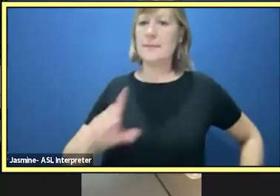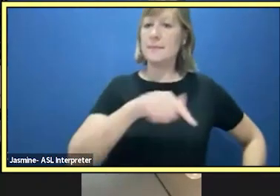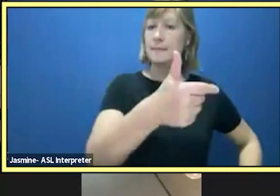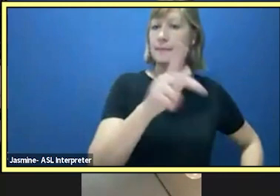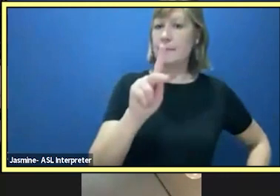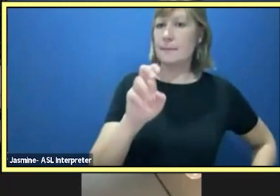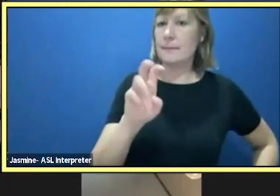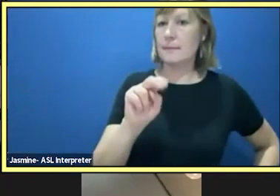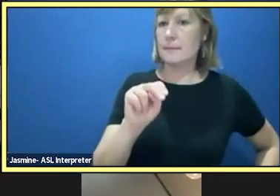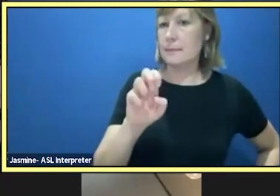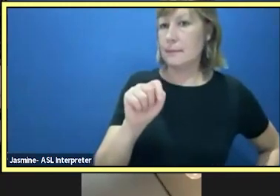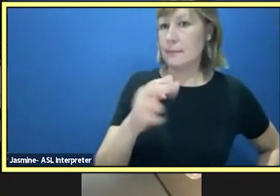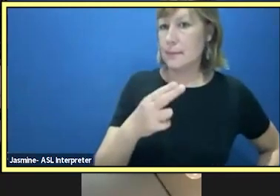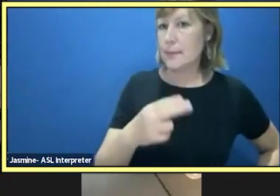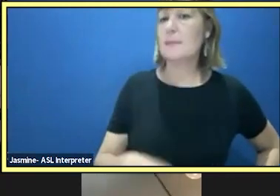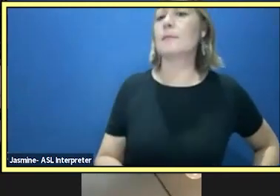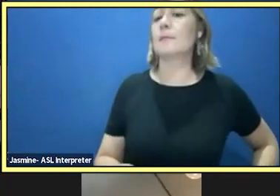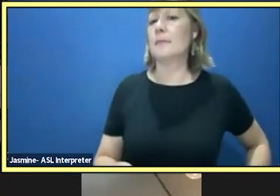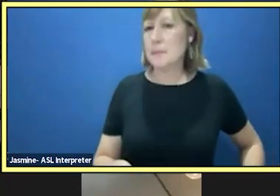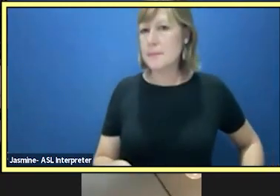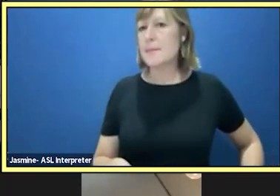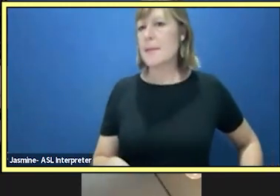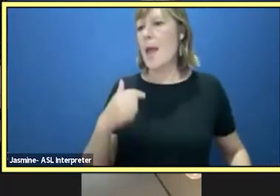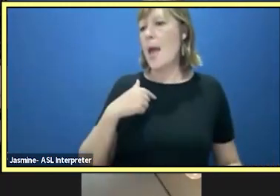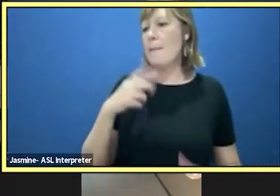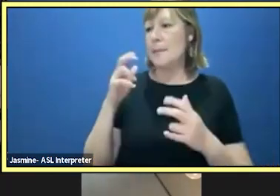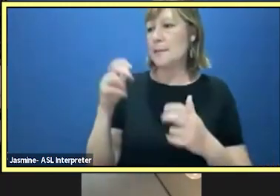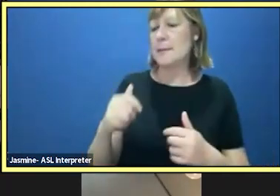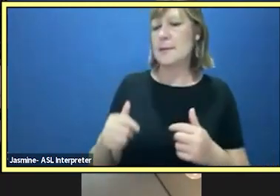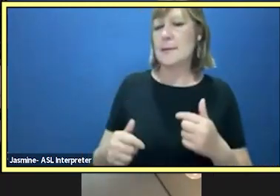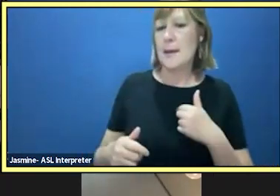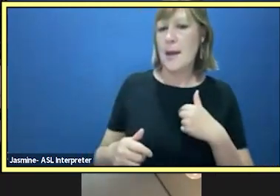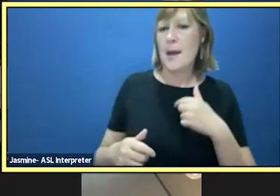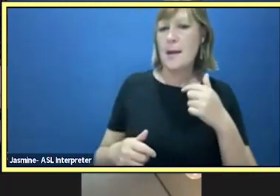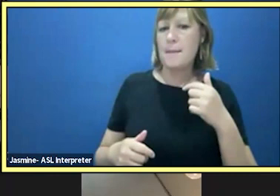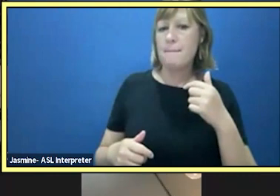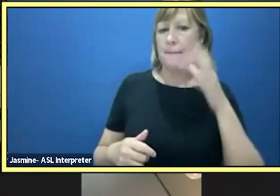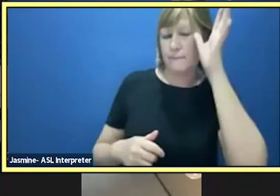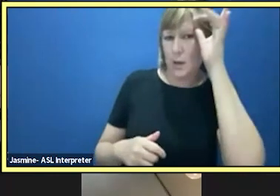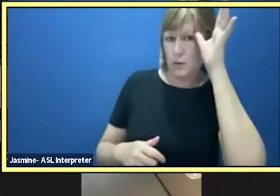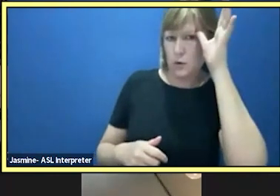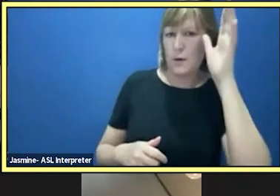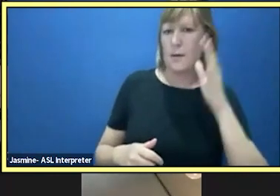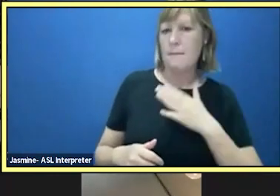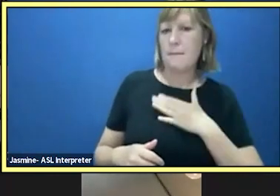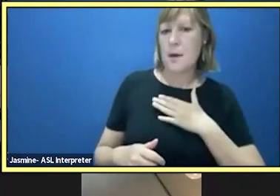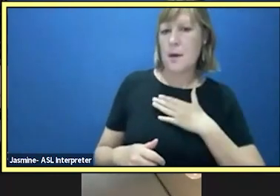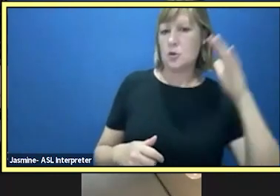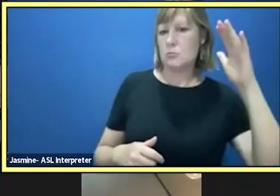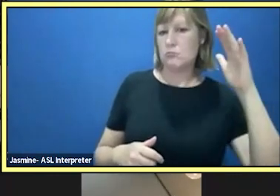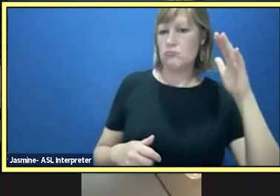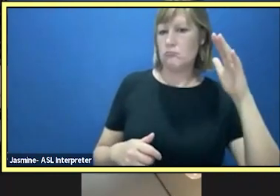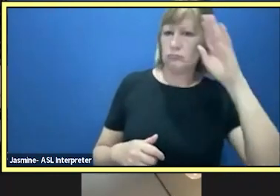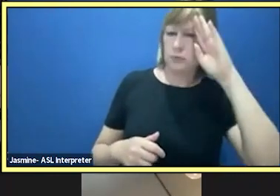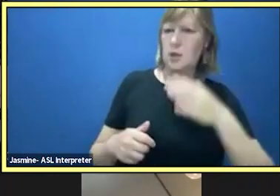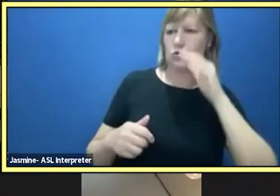to all this and I'm a parent of a handicapped person, and I'm hearing a phrase that sounds like it ought to be something good, which